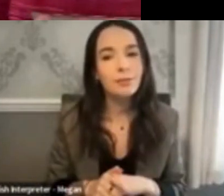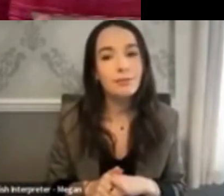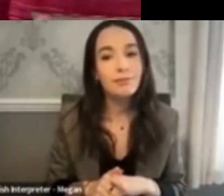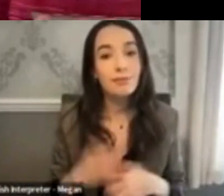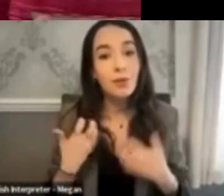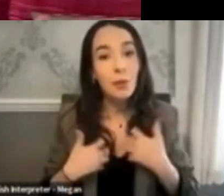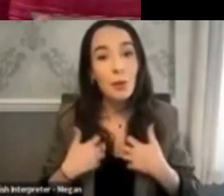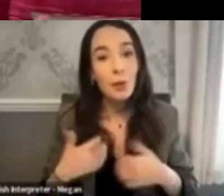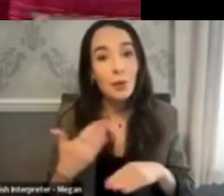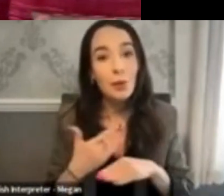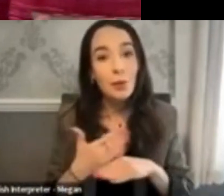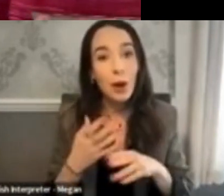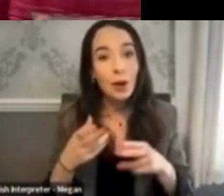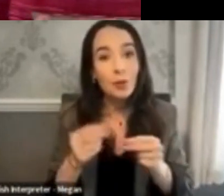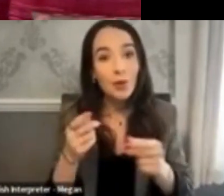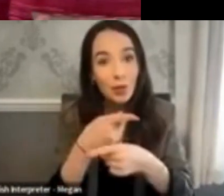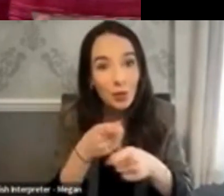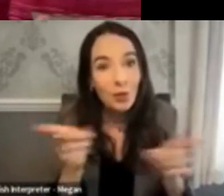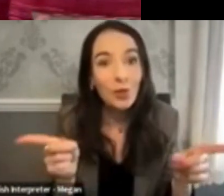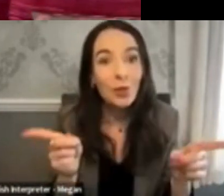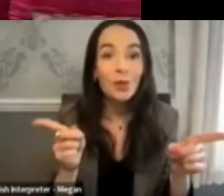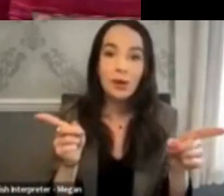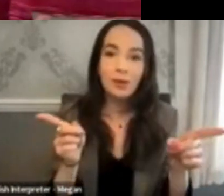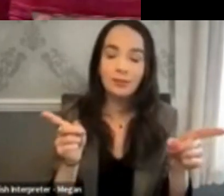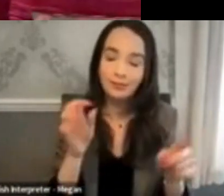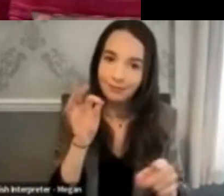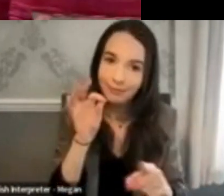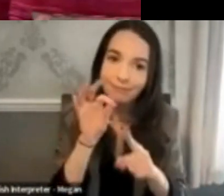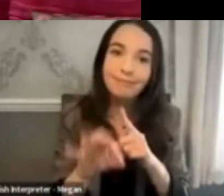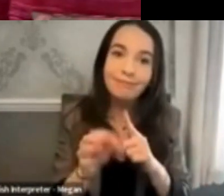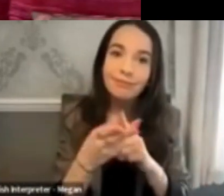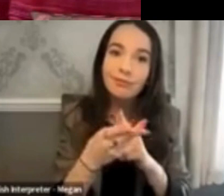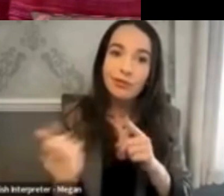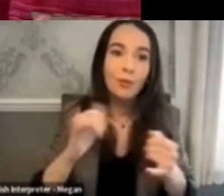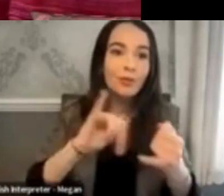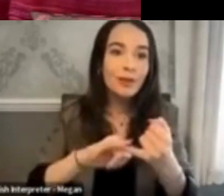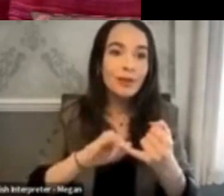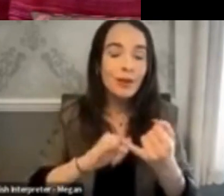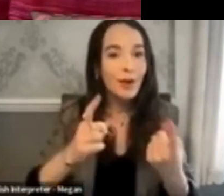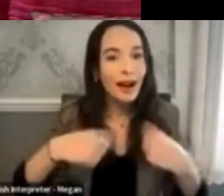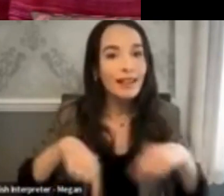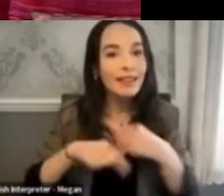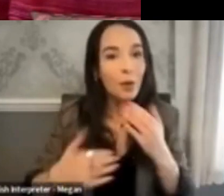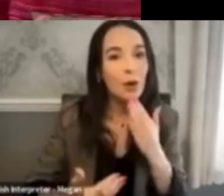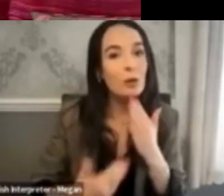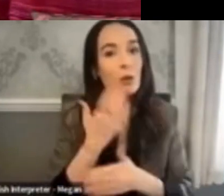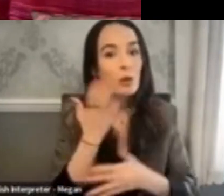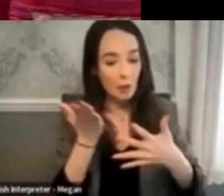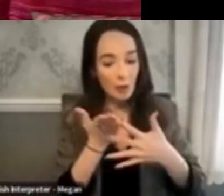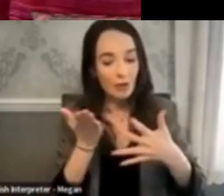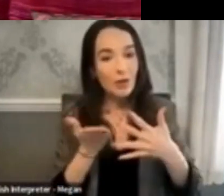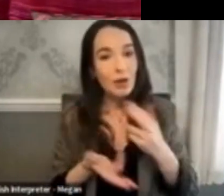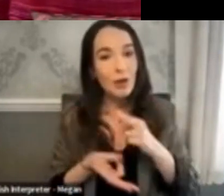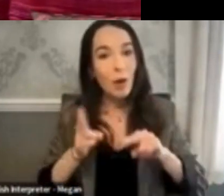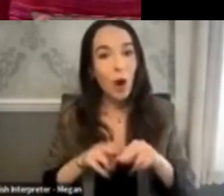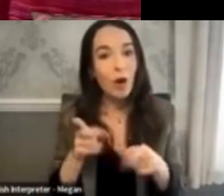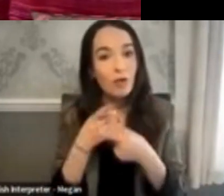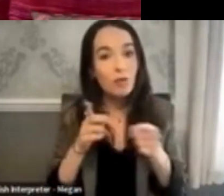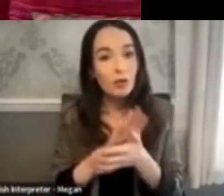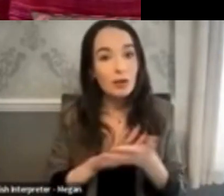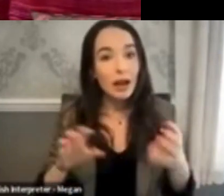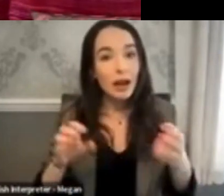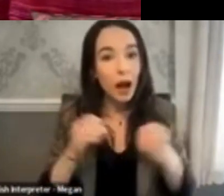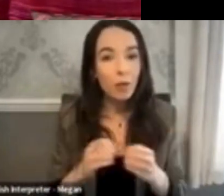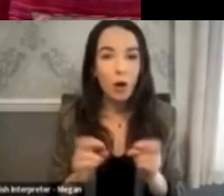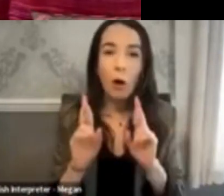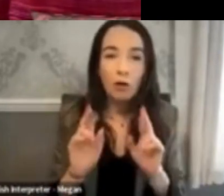with you all. And in particular from September as our new portfolio of music hubs. I hope that the work that you need to do to